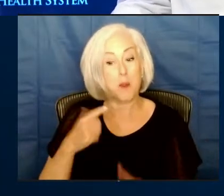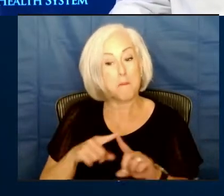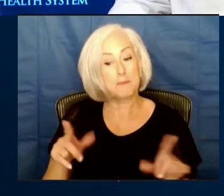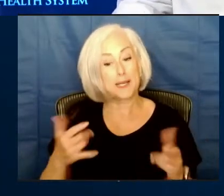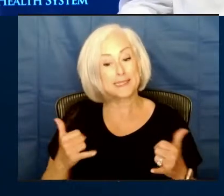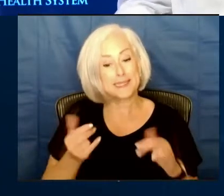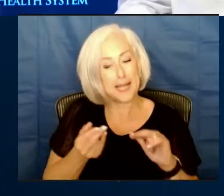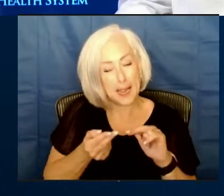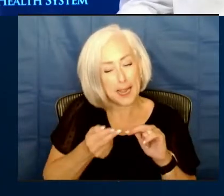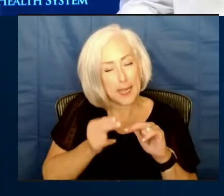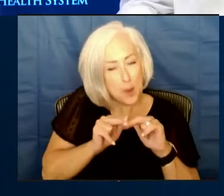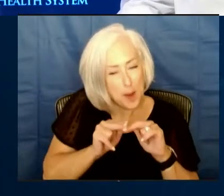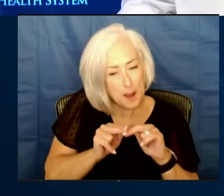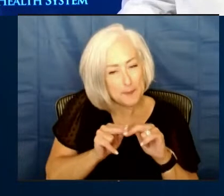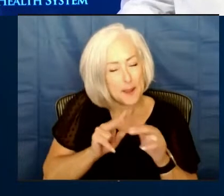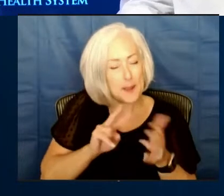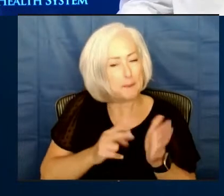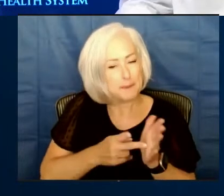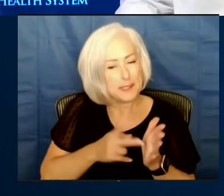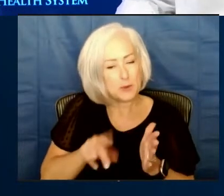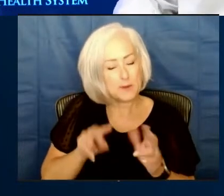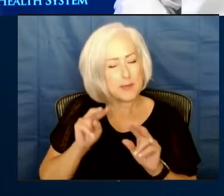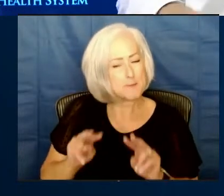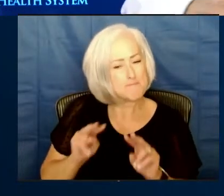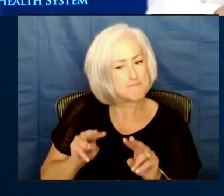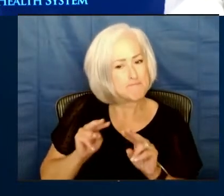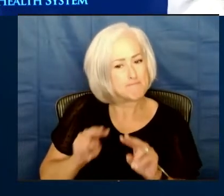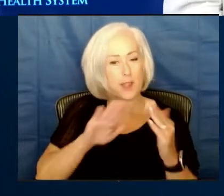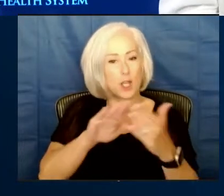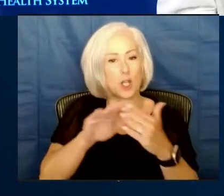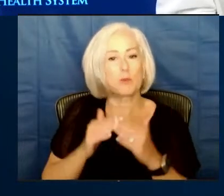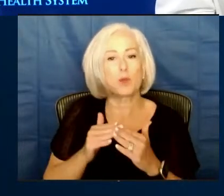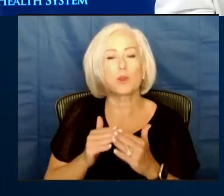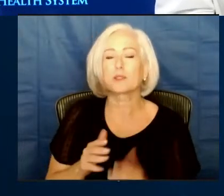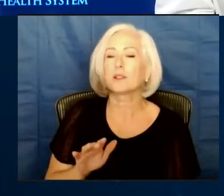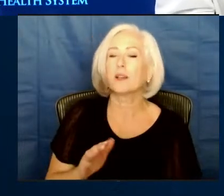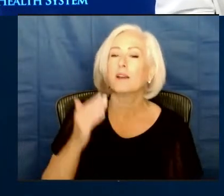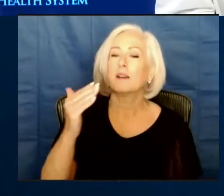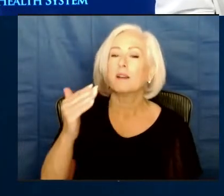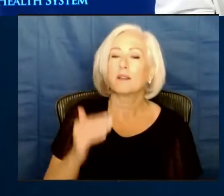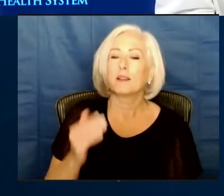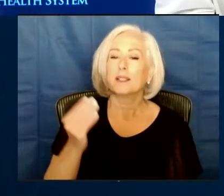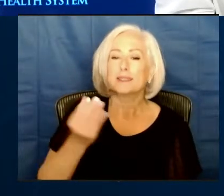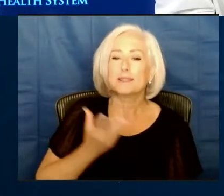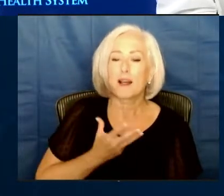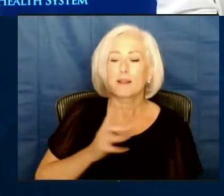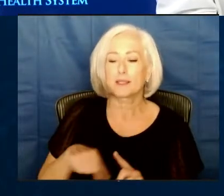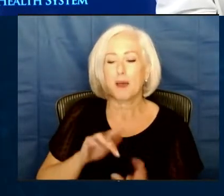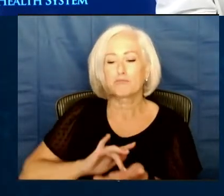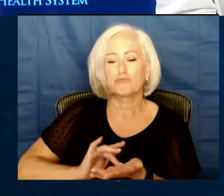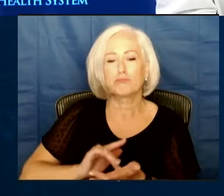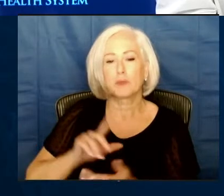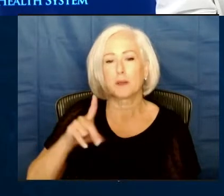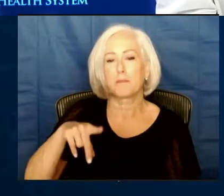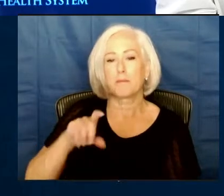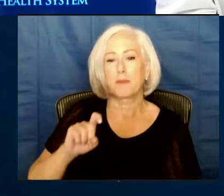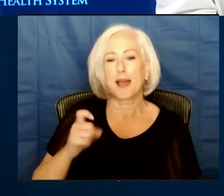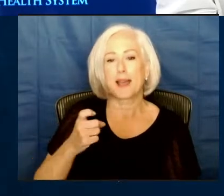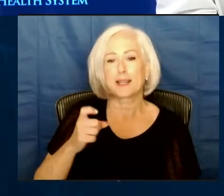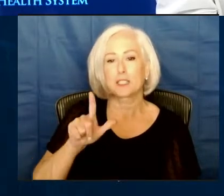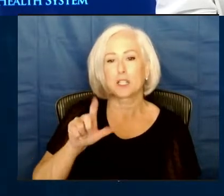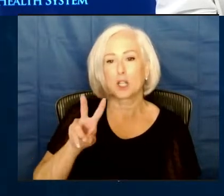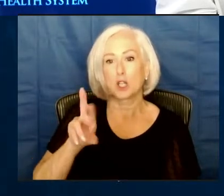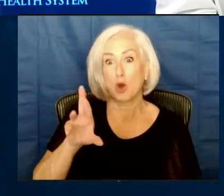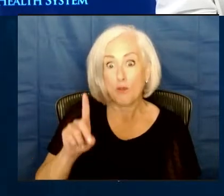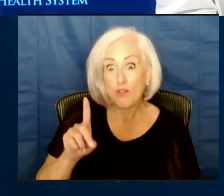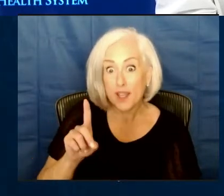our community. So talk to us a little bit about Paxlovid, because I think, it's interesting. Paxlovid looks really good from